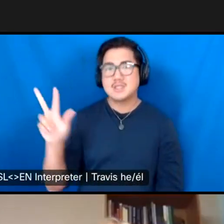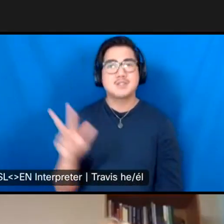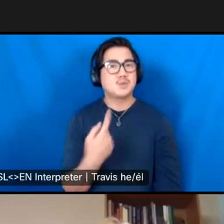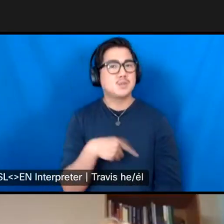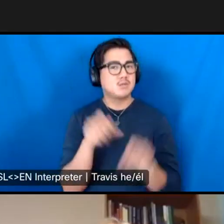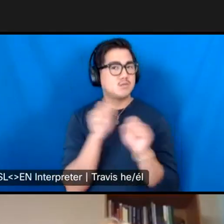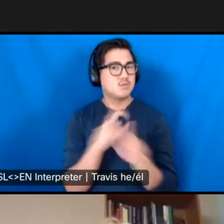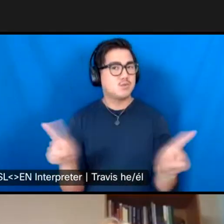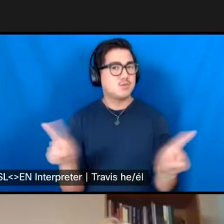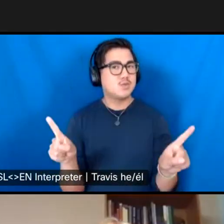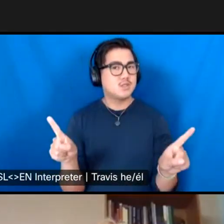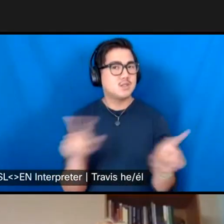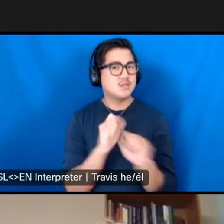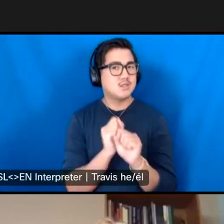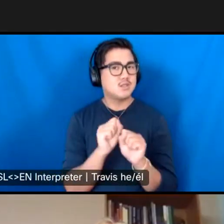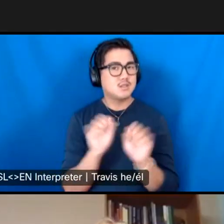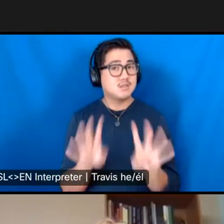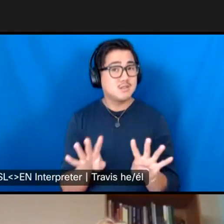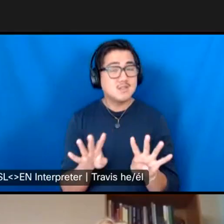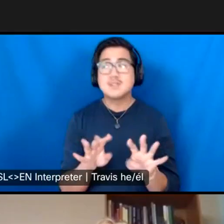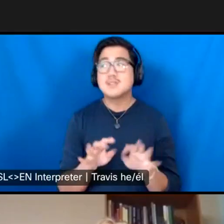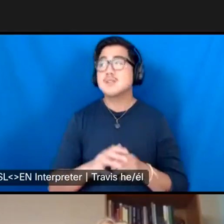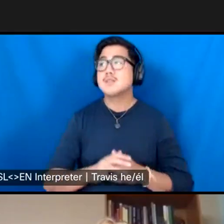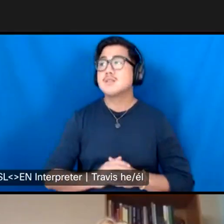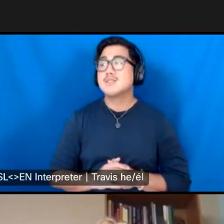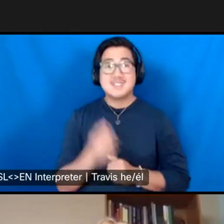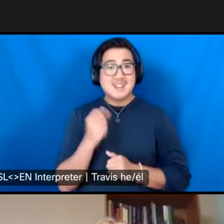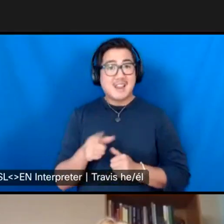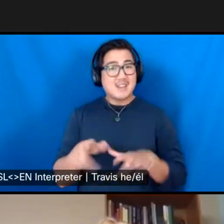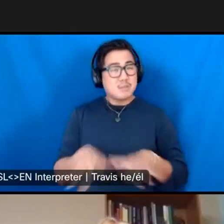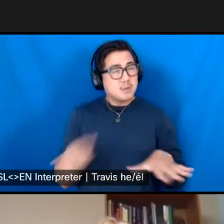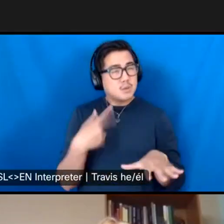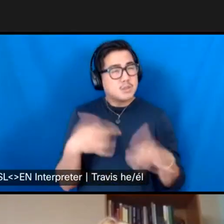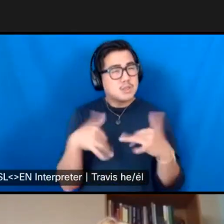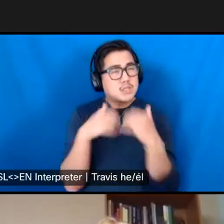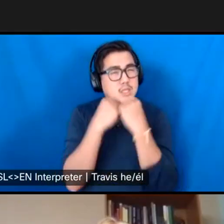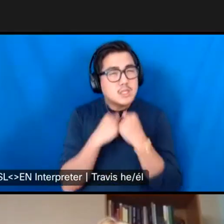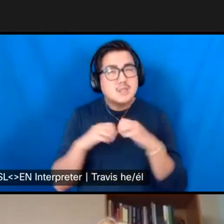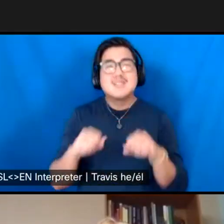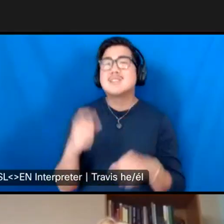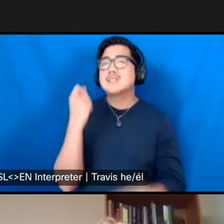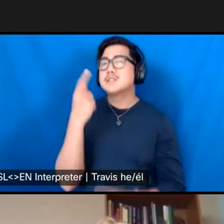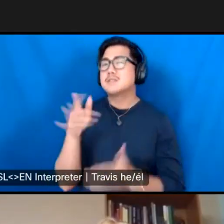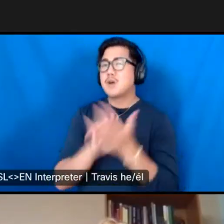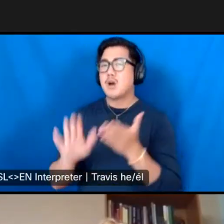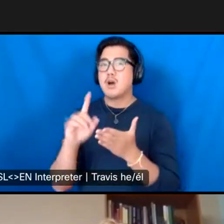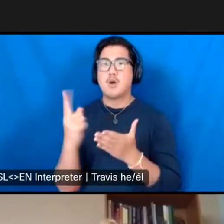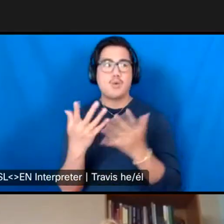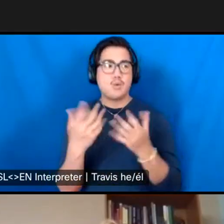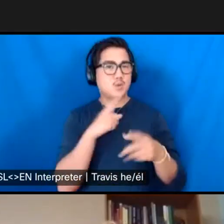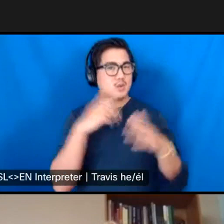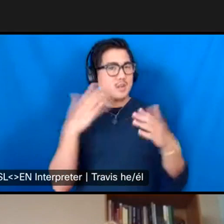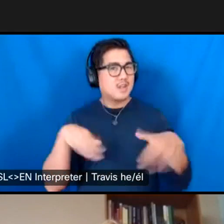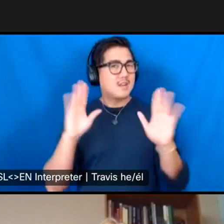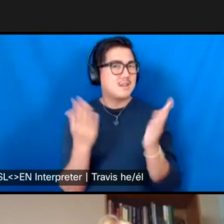And we've been able to hold on to those spaces, even though they're always trying to get us to give up the space. But